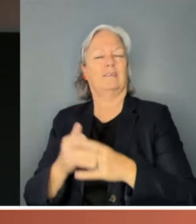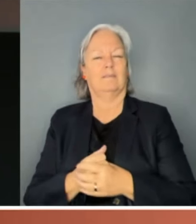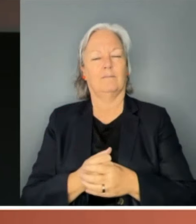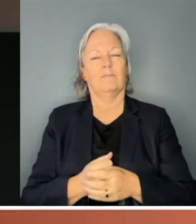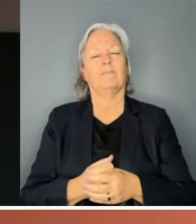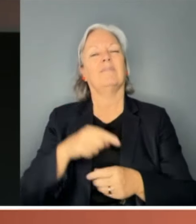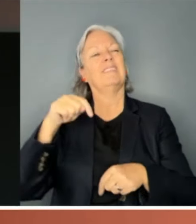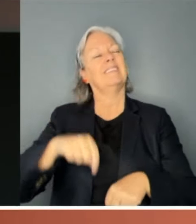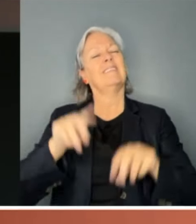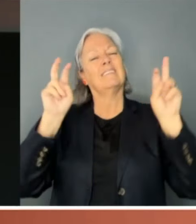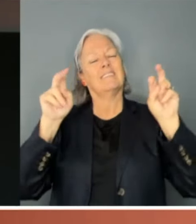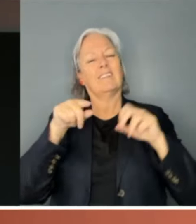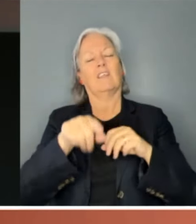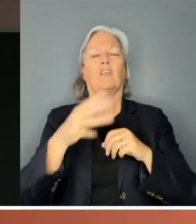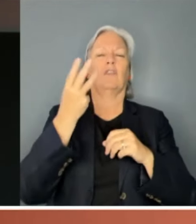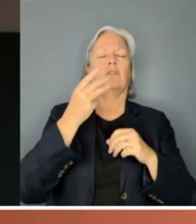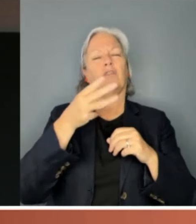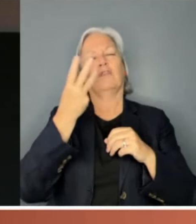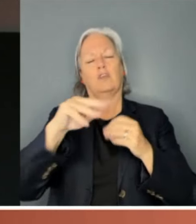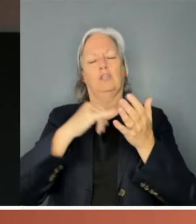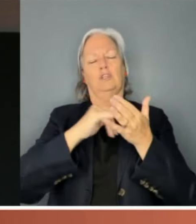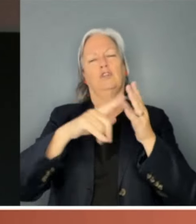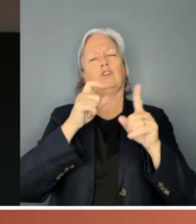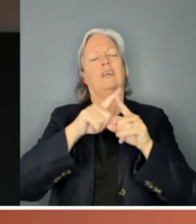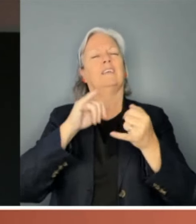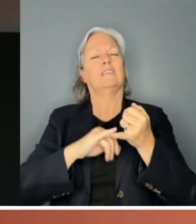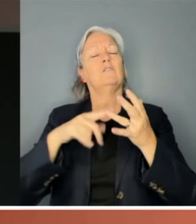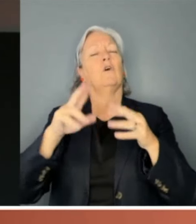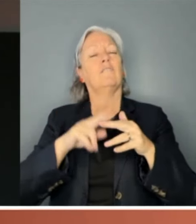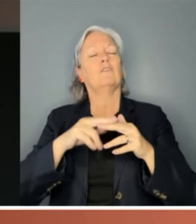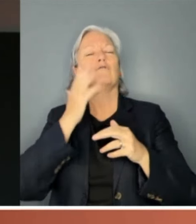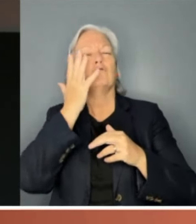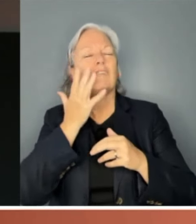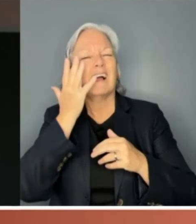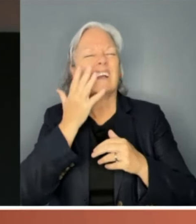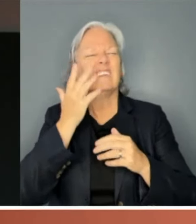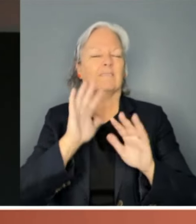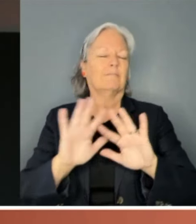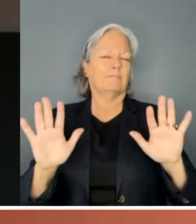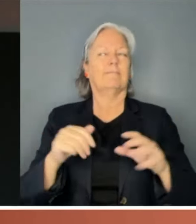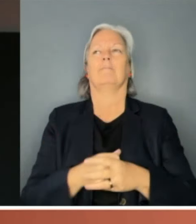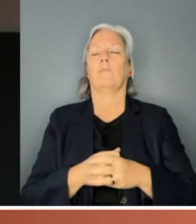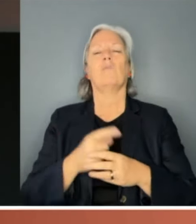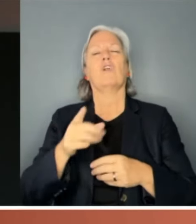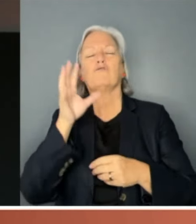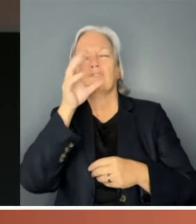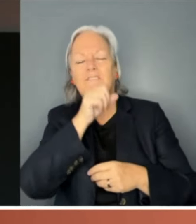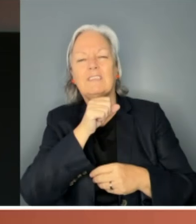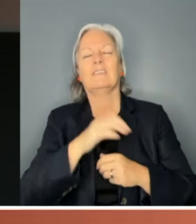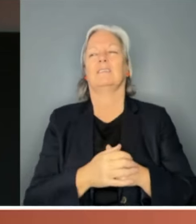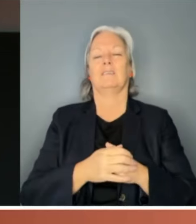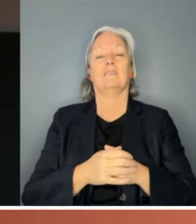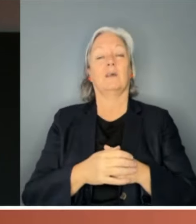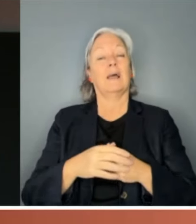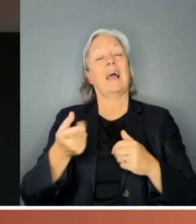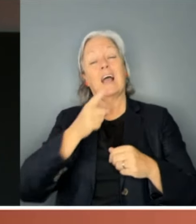and Grievance, Women, Politics and the Gender Card. And I deliver it in honour of those hundreds of women who've run for the Australian